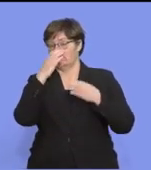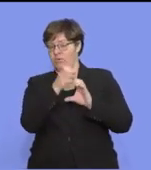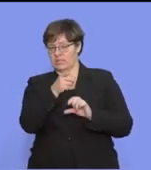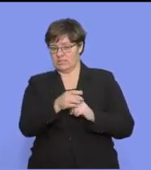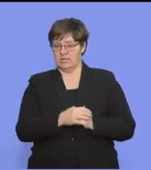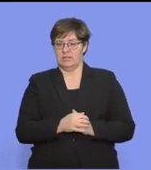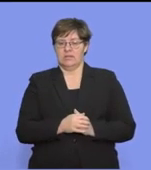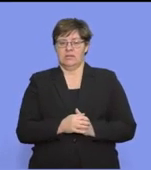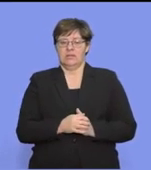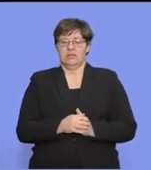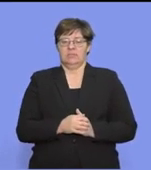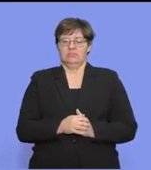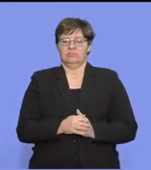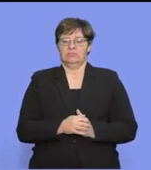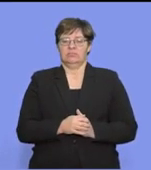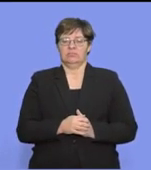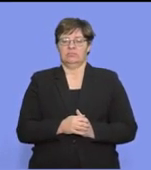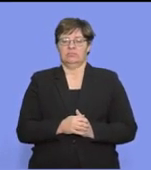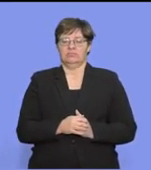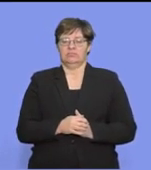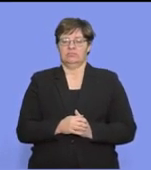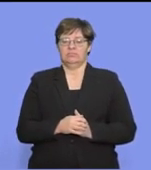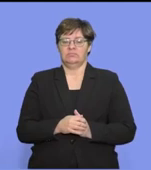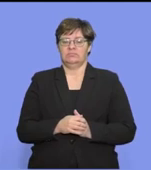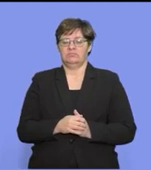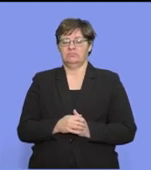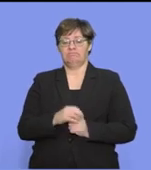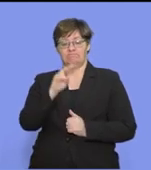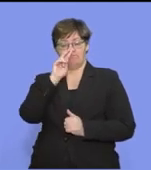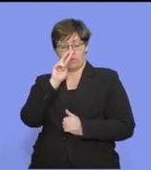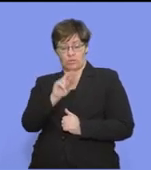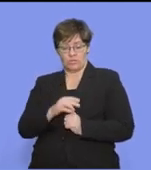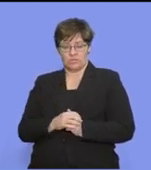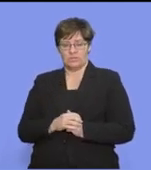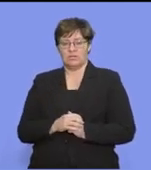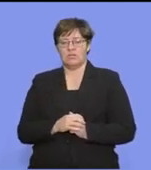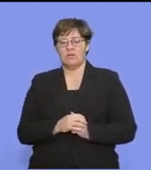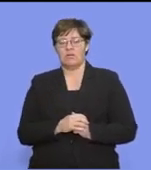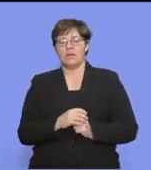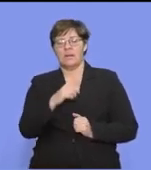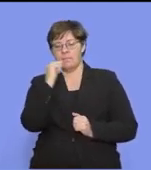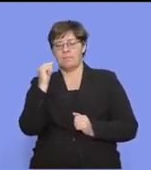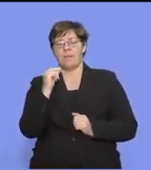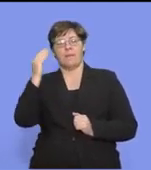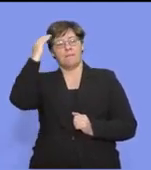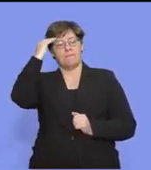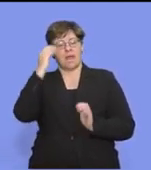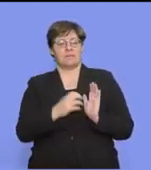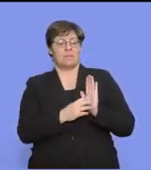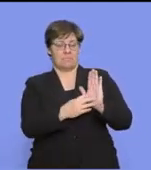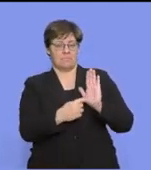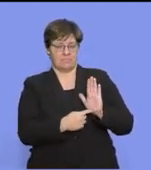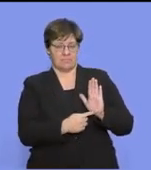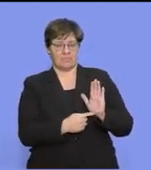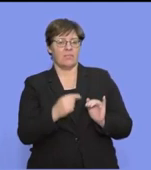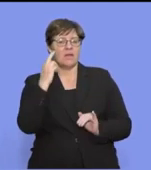segment. Oops. All right, so let's have a look here. This is what we call a mind map. It's a very